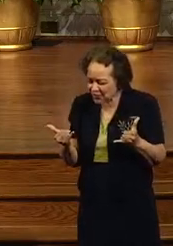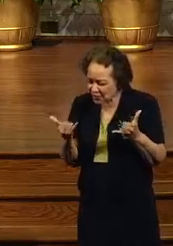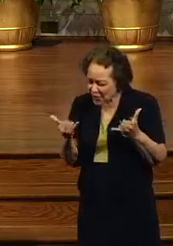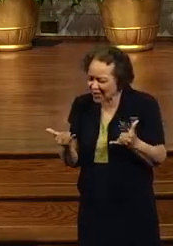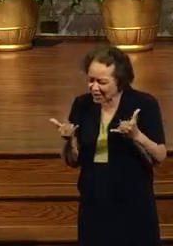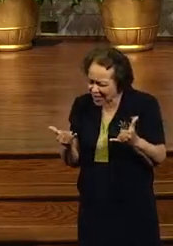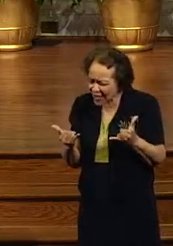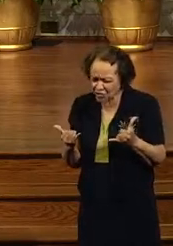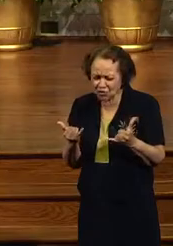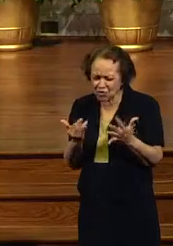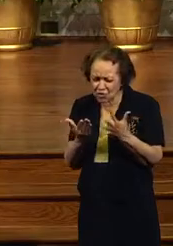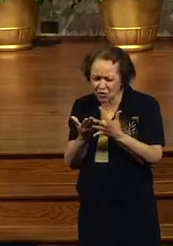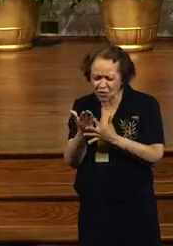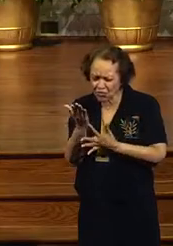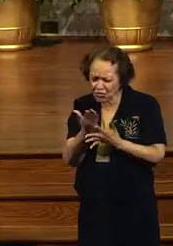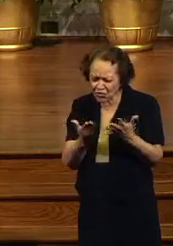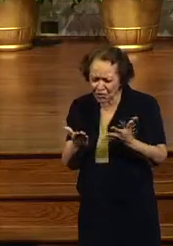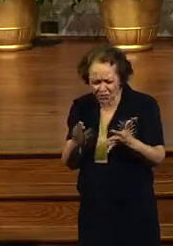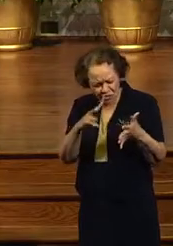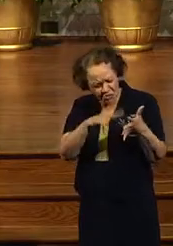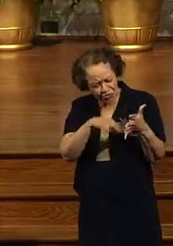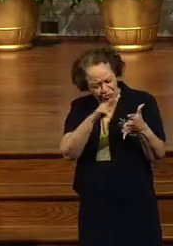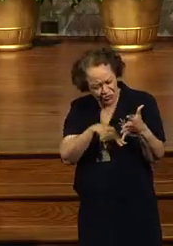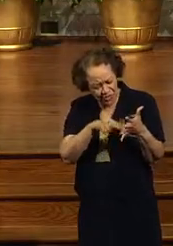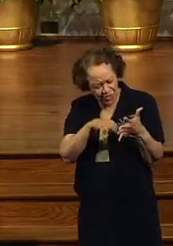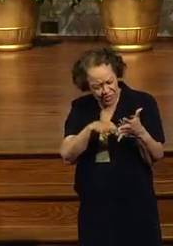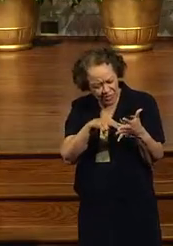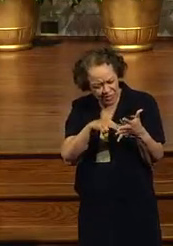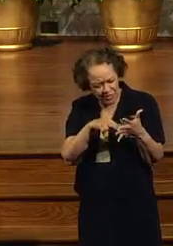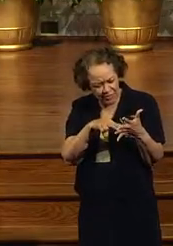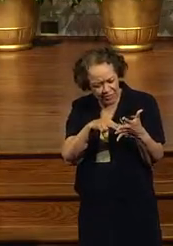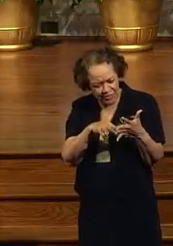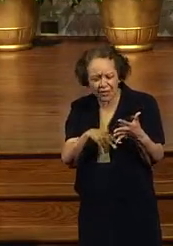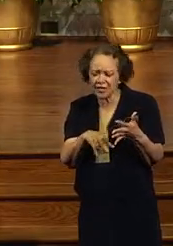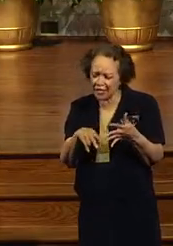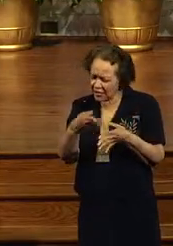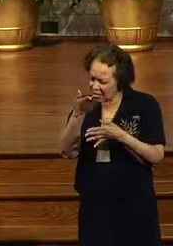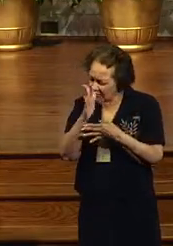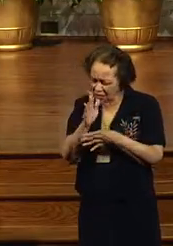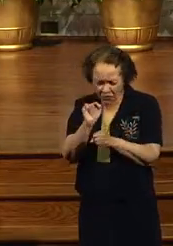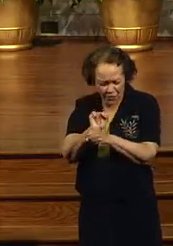through something. Read this book and see how God will work it out in your life.